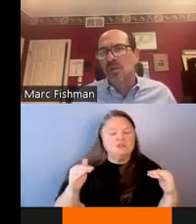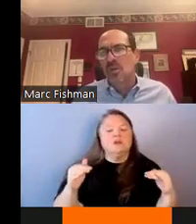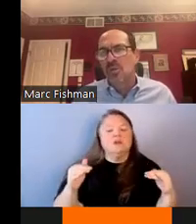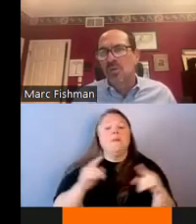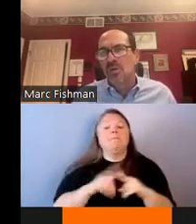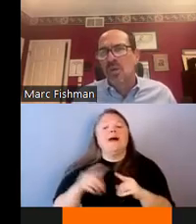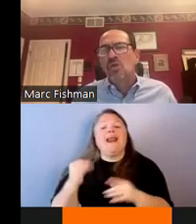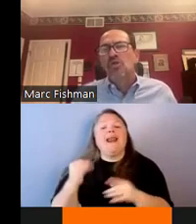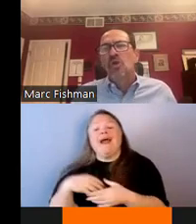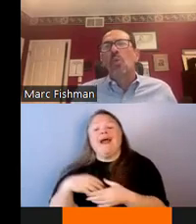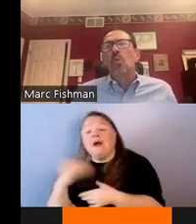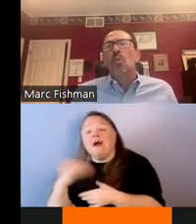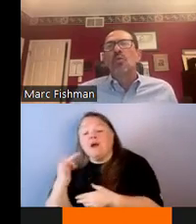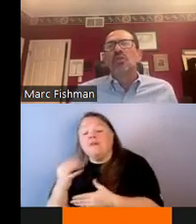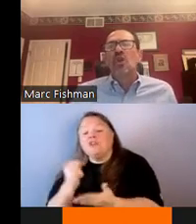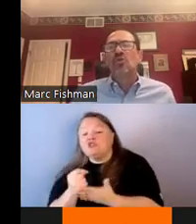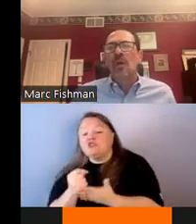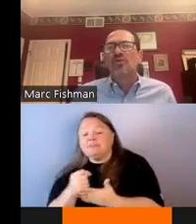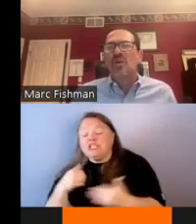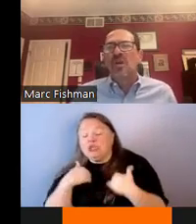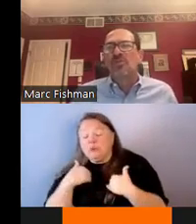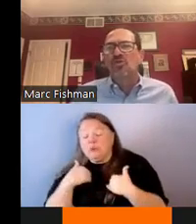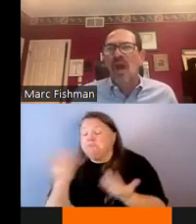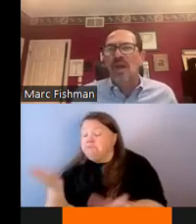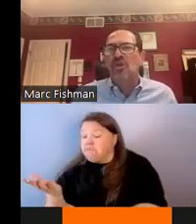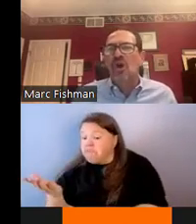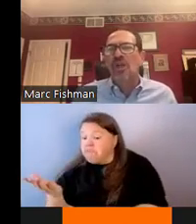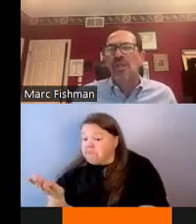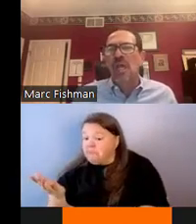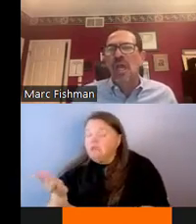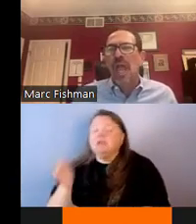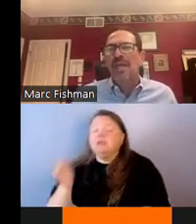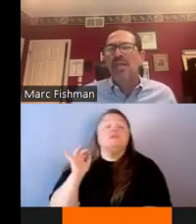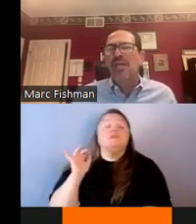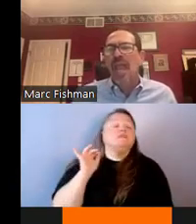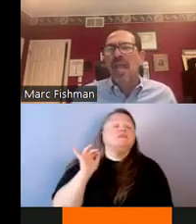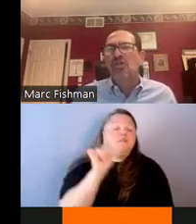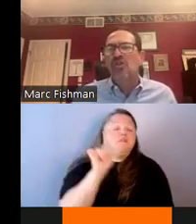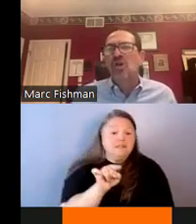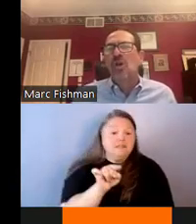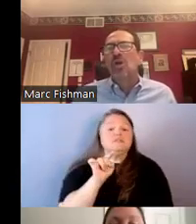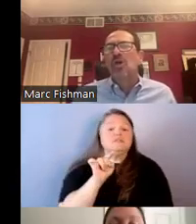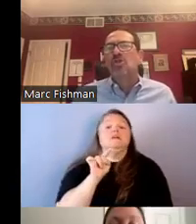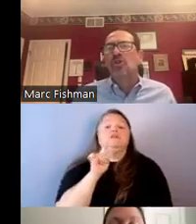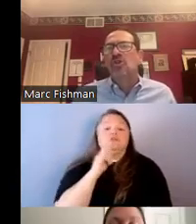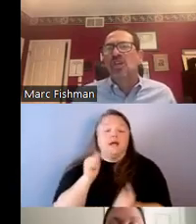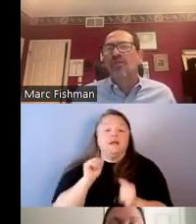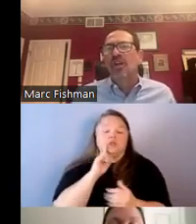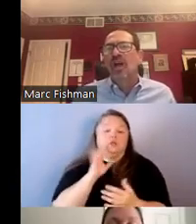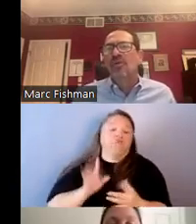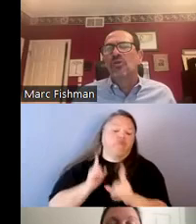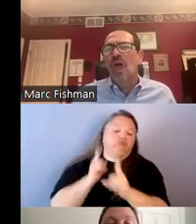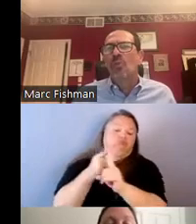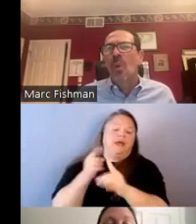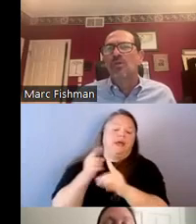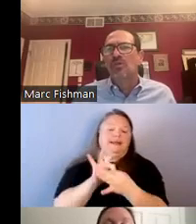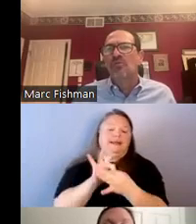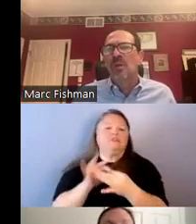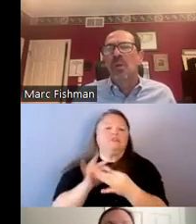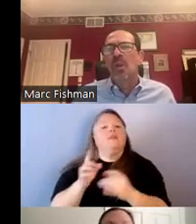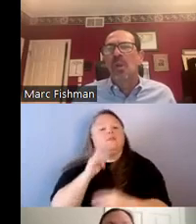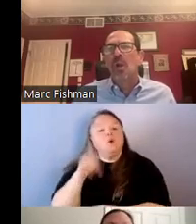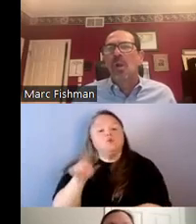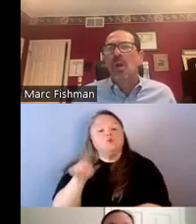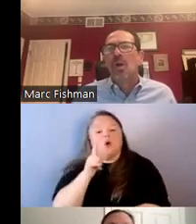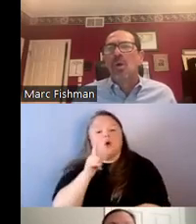out of treatment youth? So this goes upstream to try to target and engage concerned significant others, loved